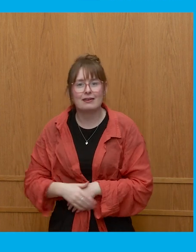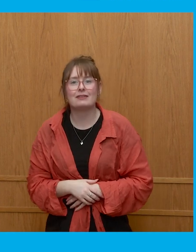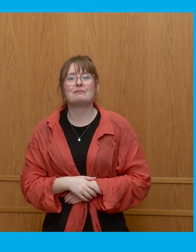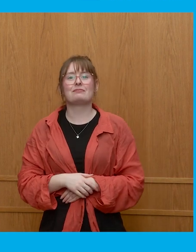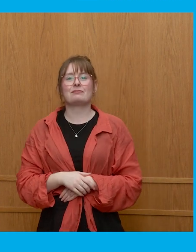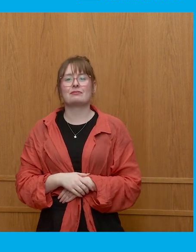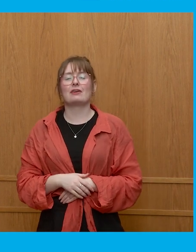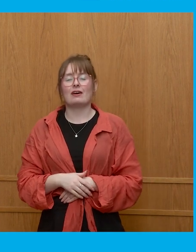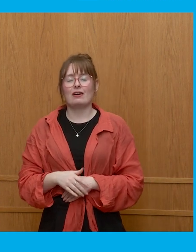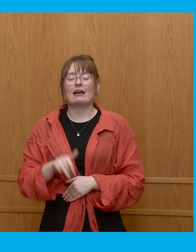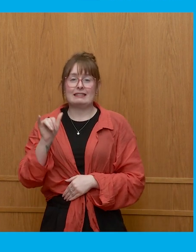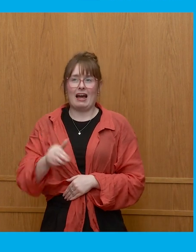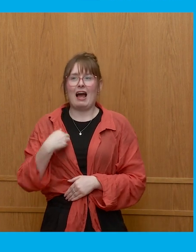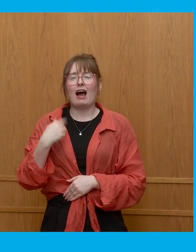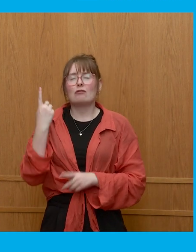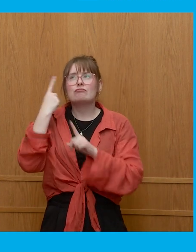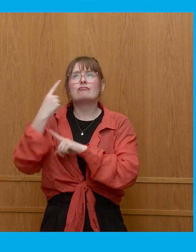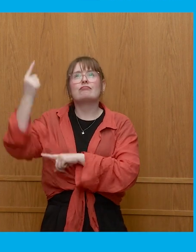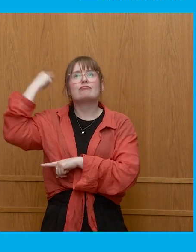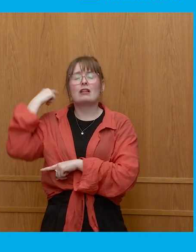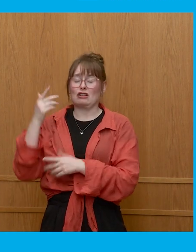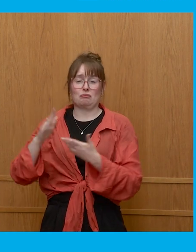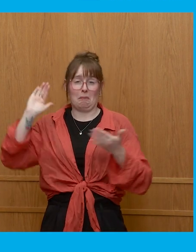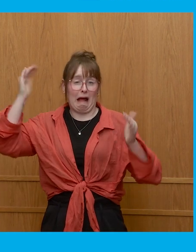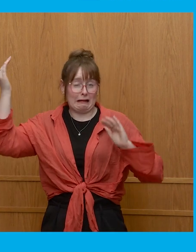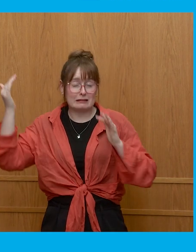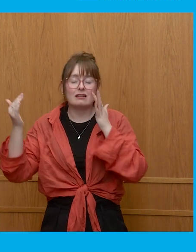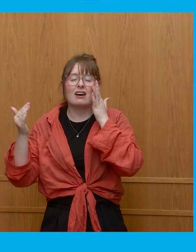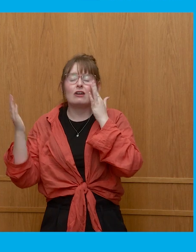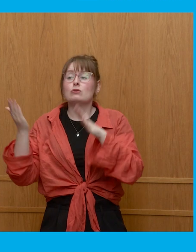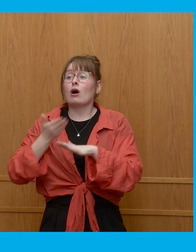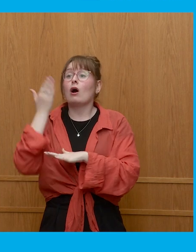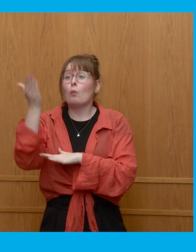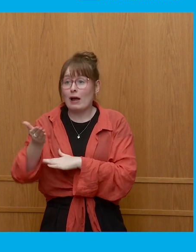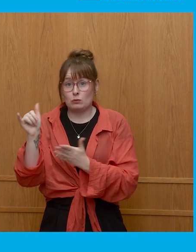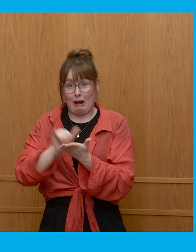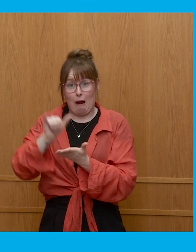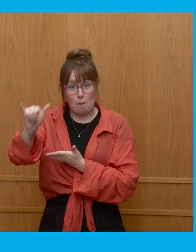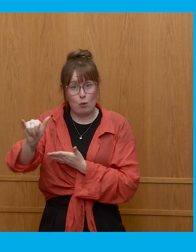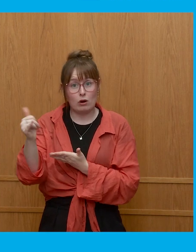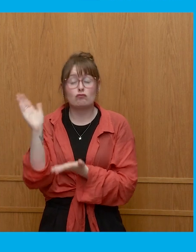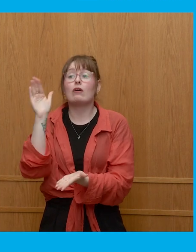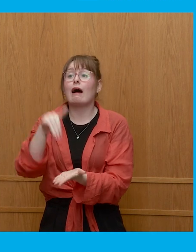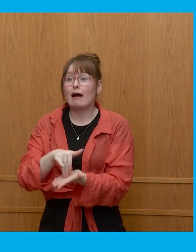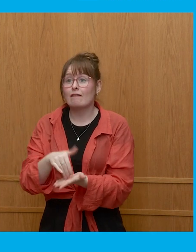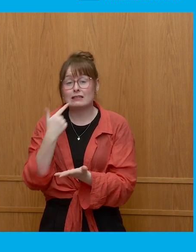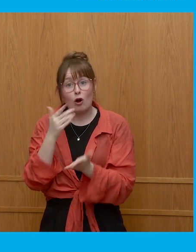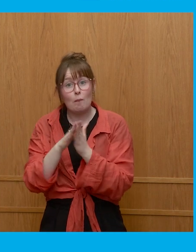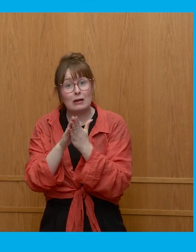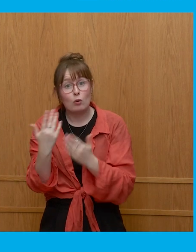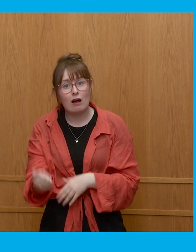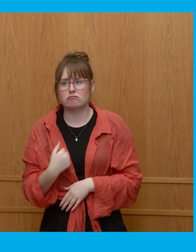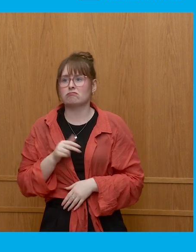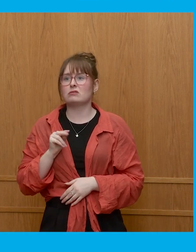thing. So. And I think back and I think it was crazy. And I went to the airport, and she said, "Do you have a passport?" "Oh